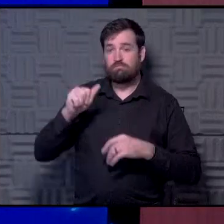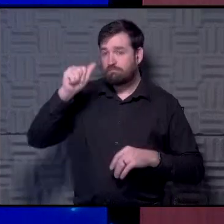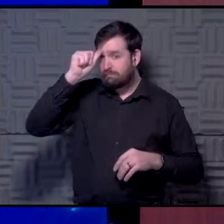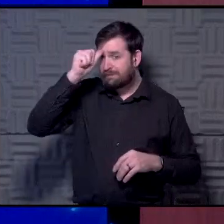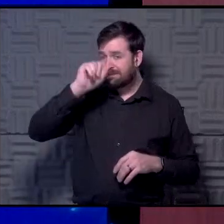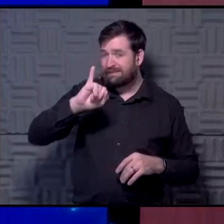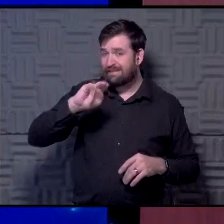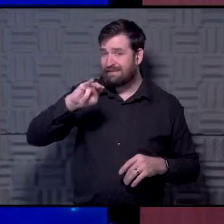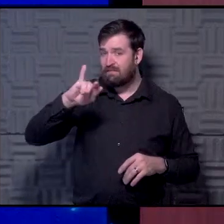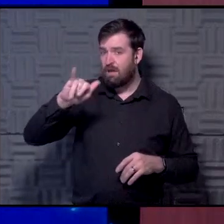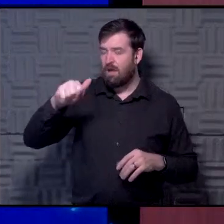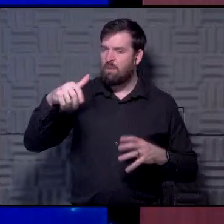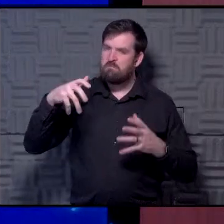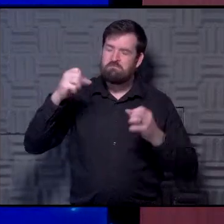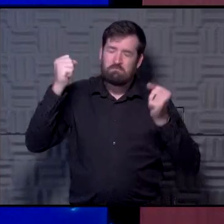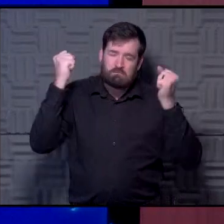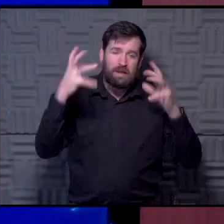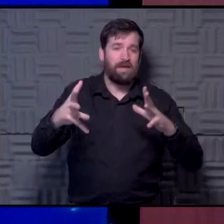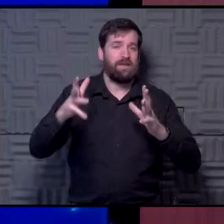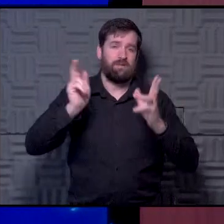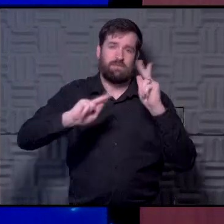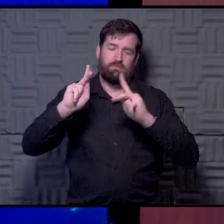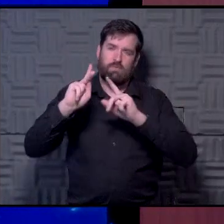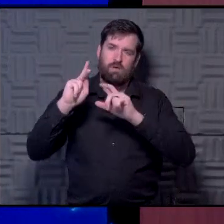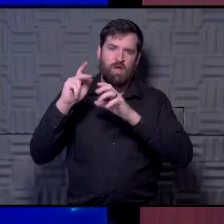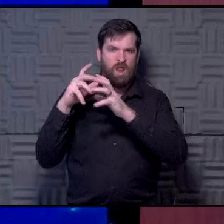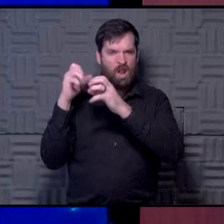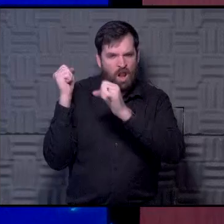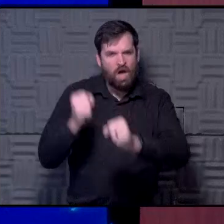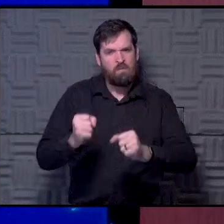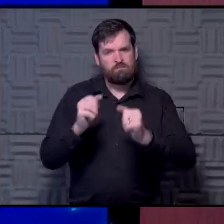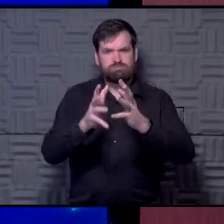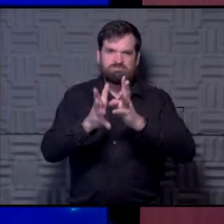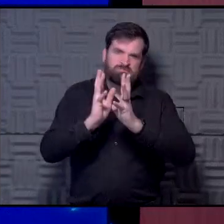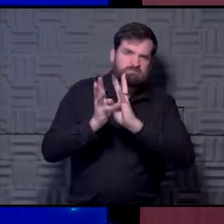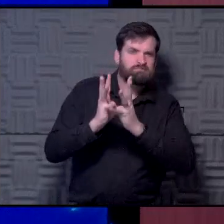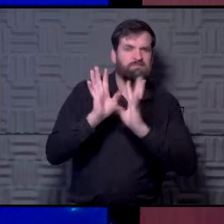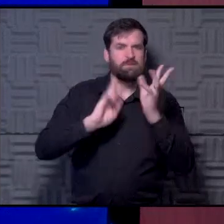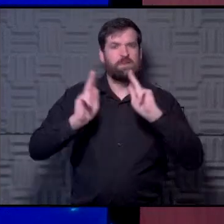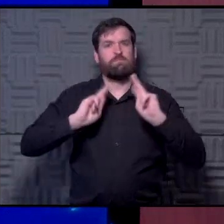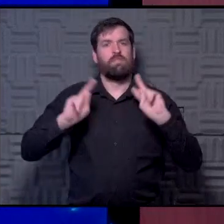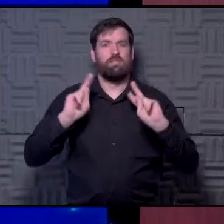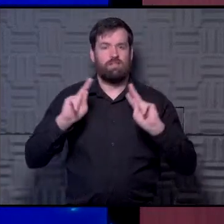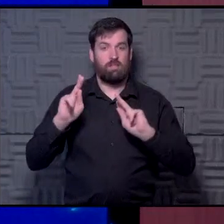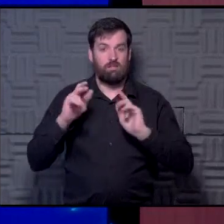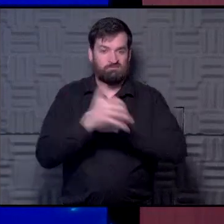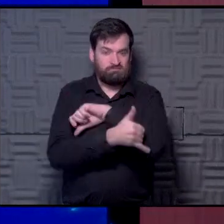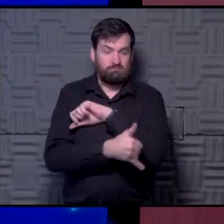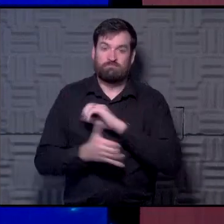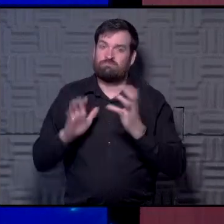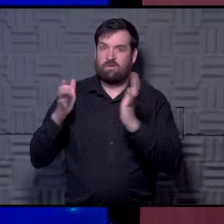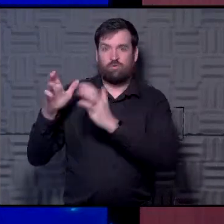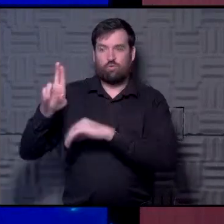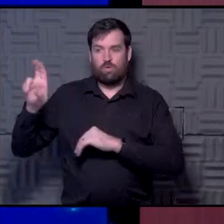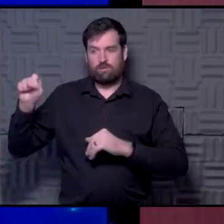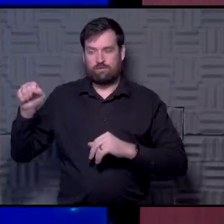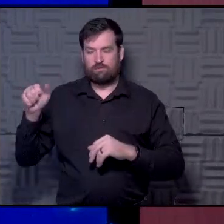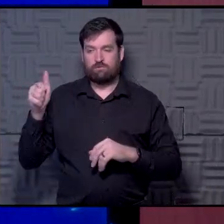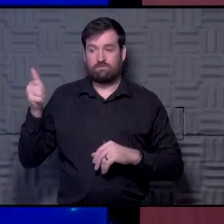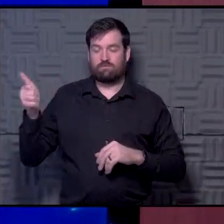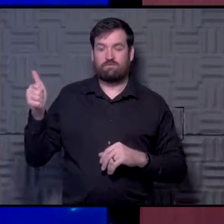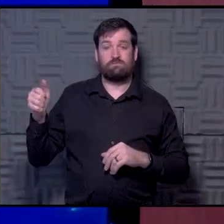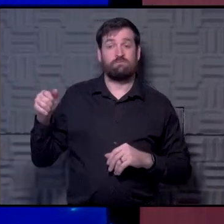a much more highly populated country than the U.S., much more densely populated country than the United States, and a country